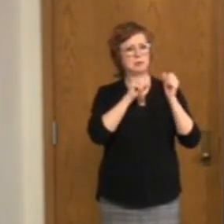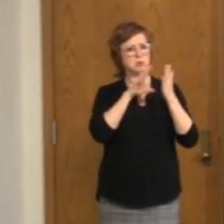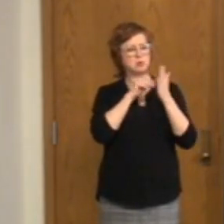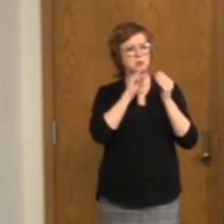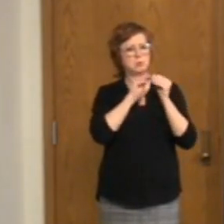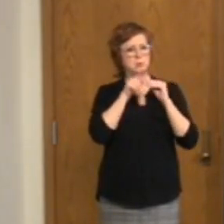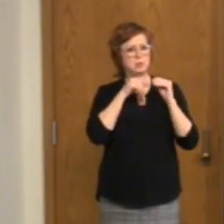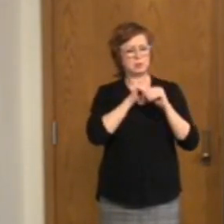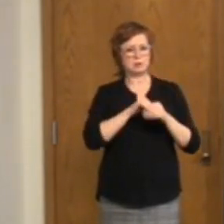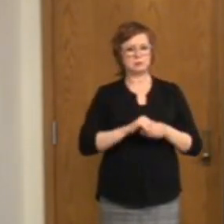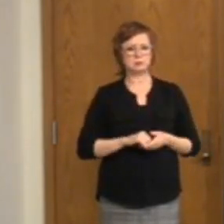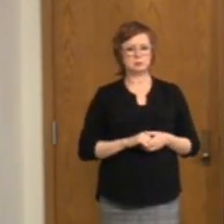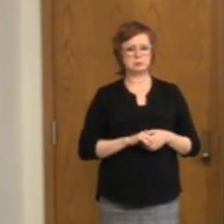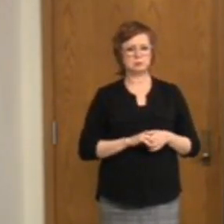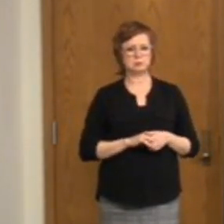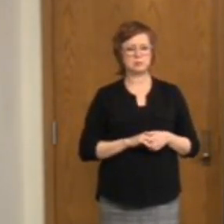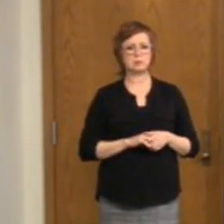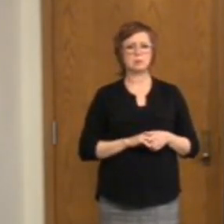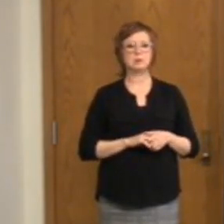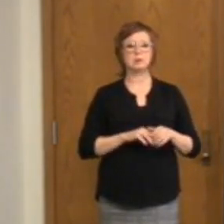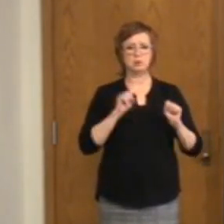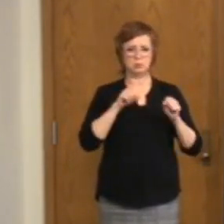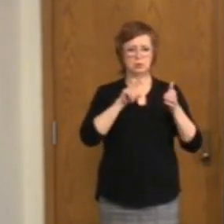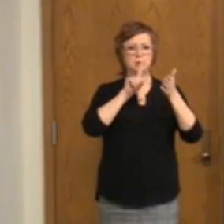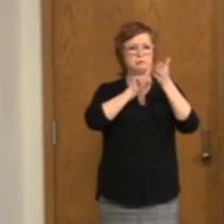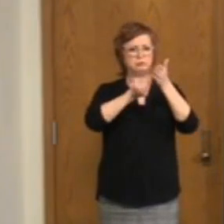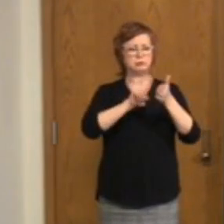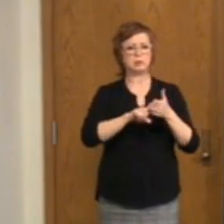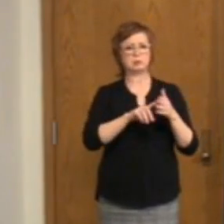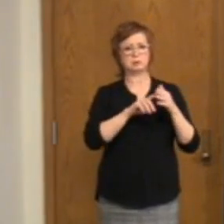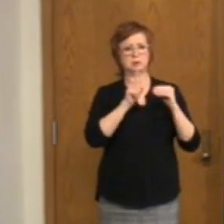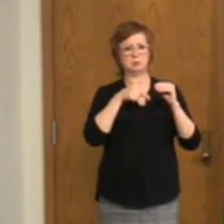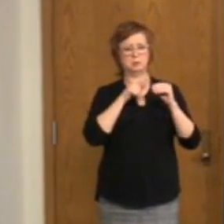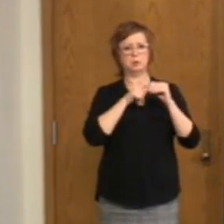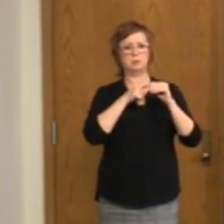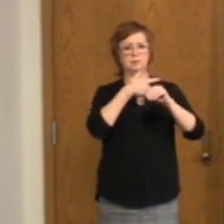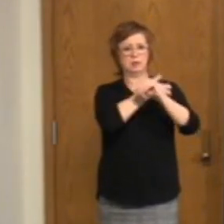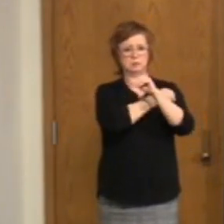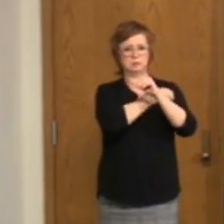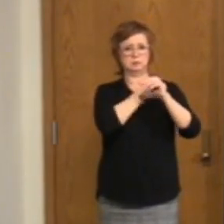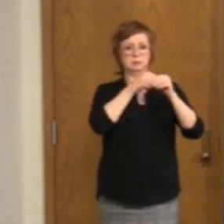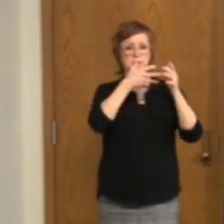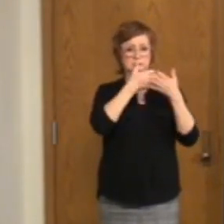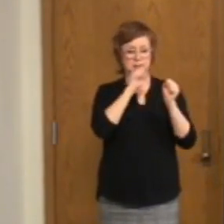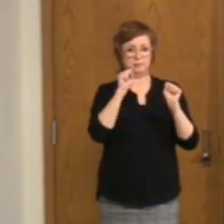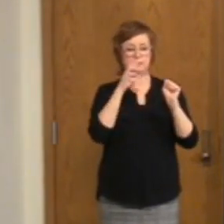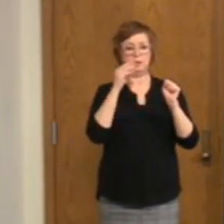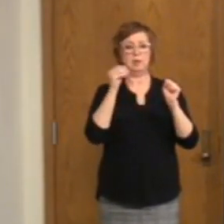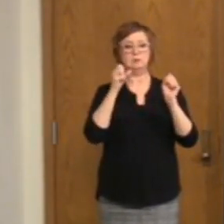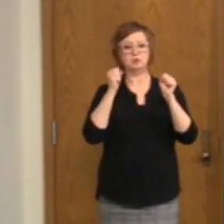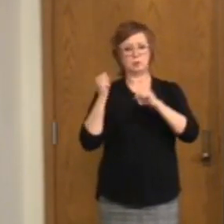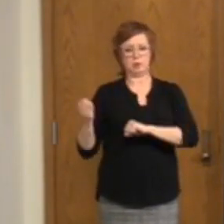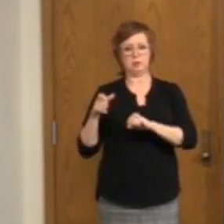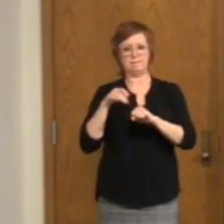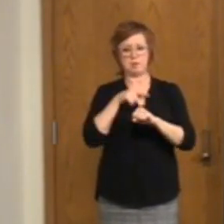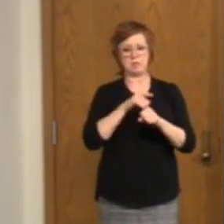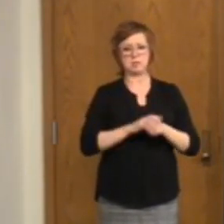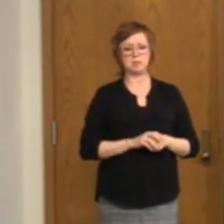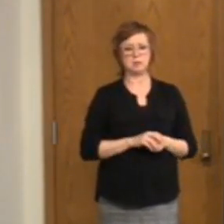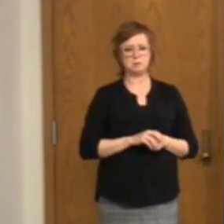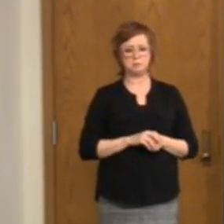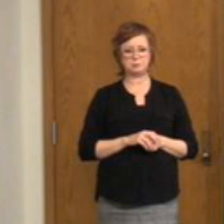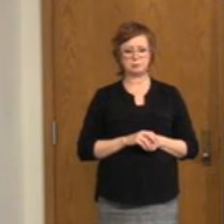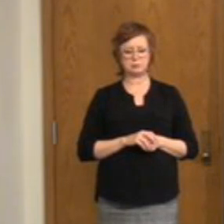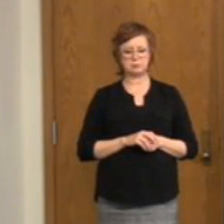really look at credible information on vaccine safety and efficacy. But again, I think we'll continue to watch this closely. Right now, of course,